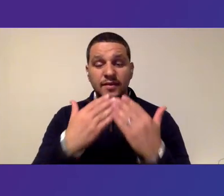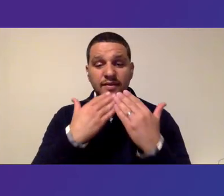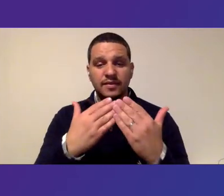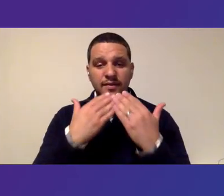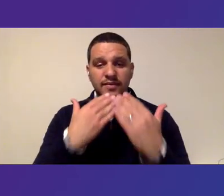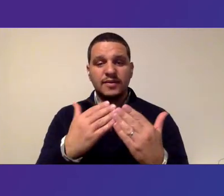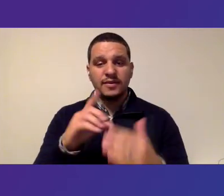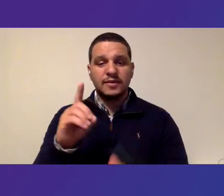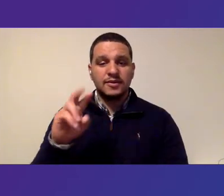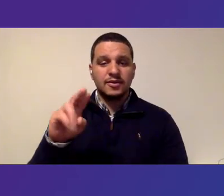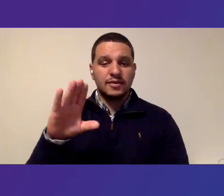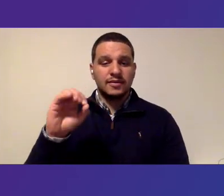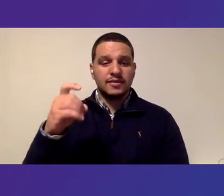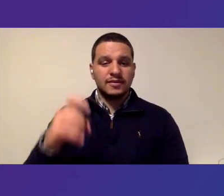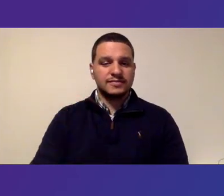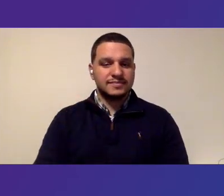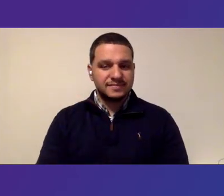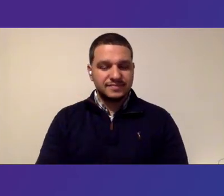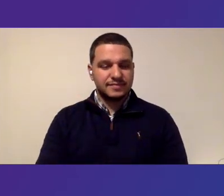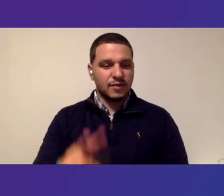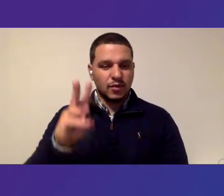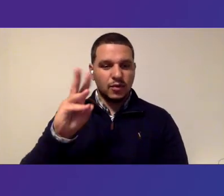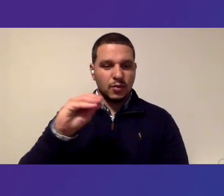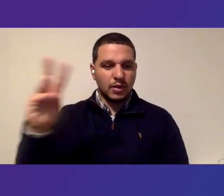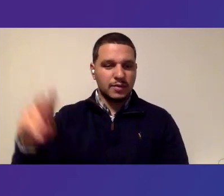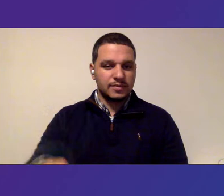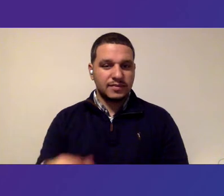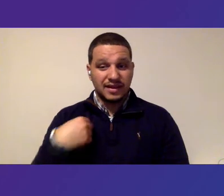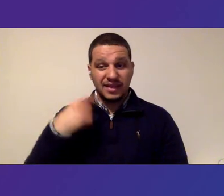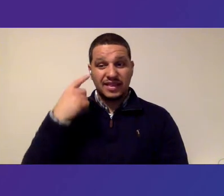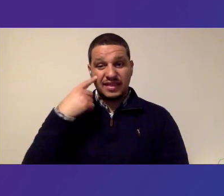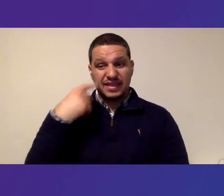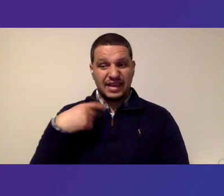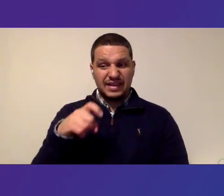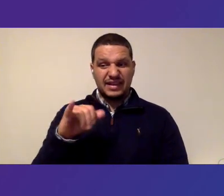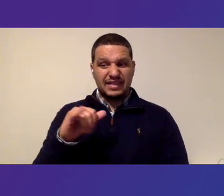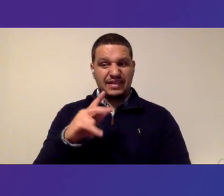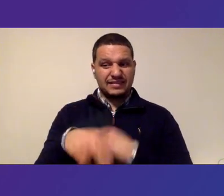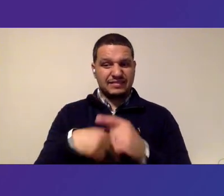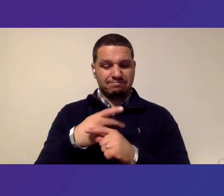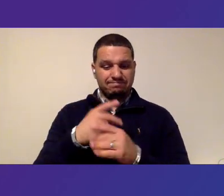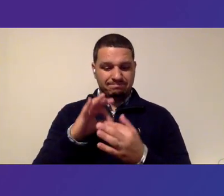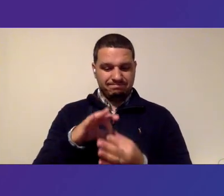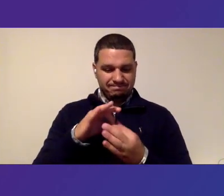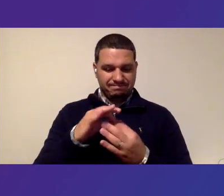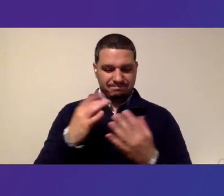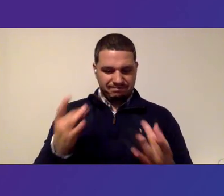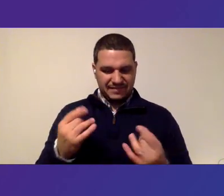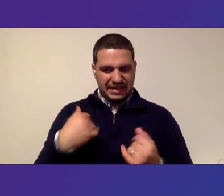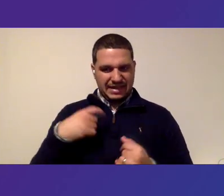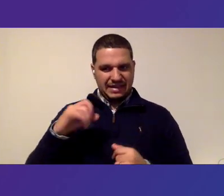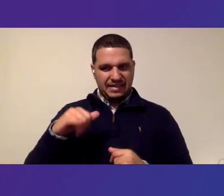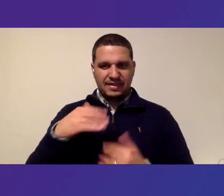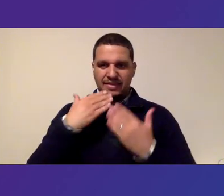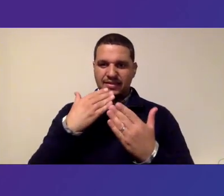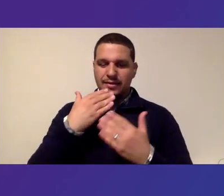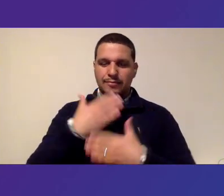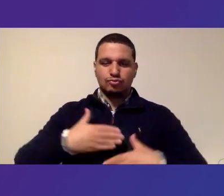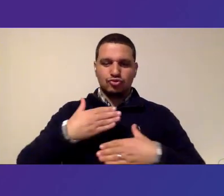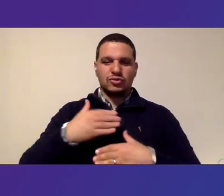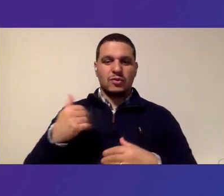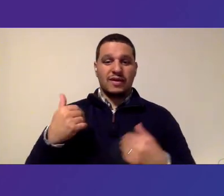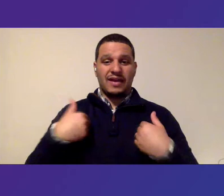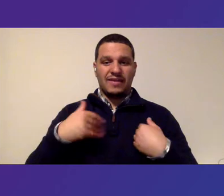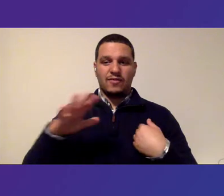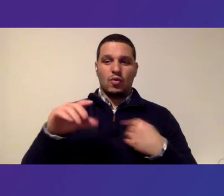Thank you, Dr. Cox. Wow, I think I needed that meditation. So I really am so appreciative that we have